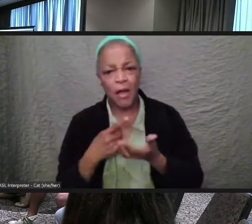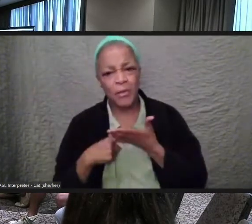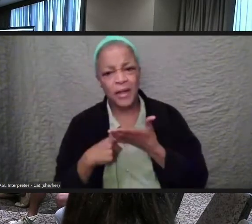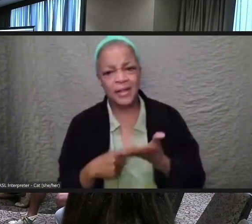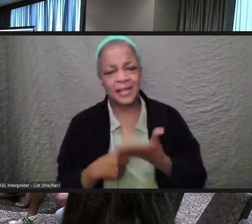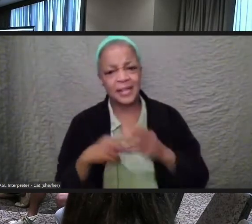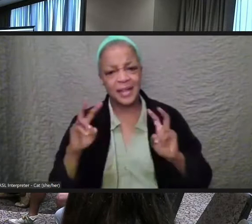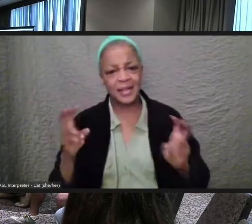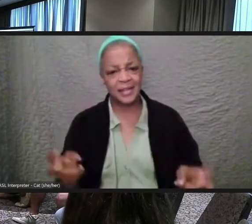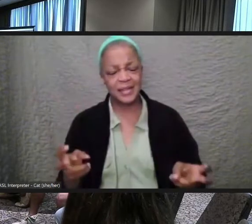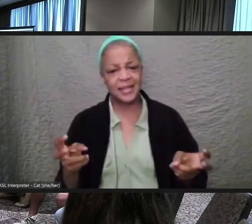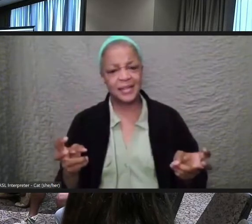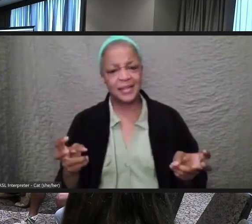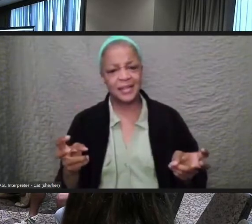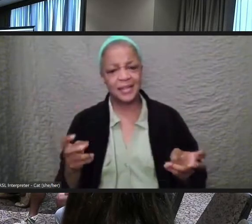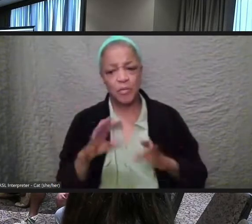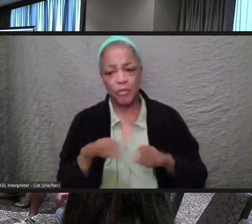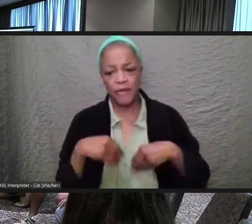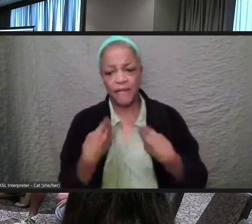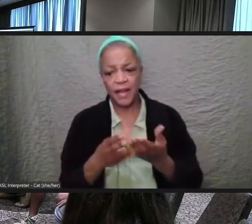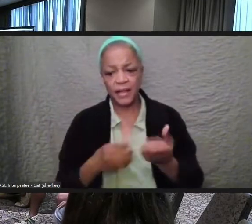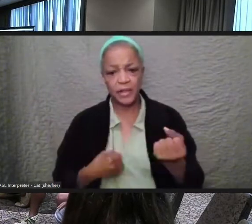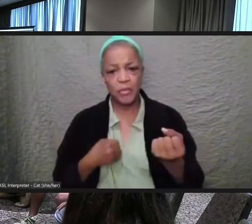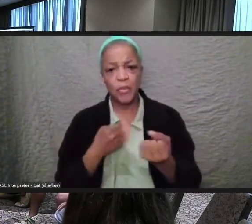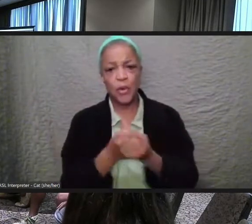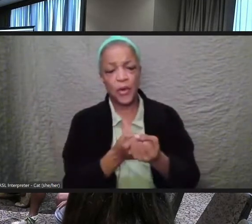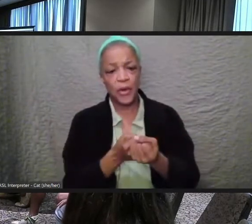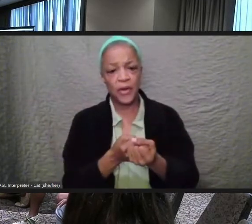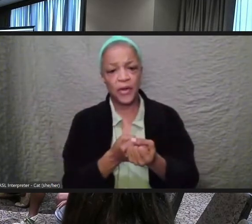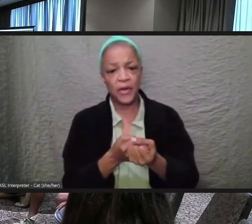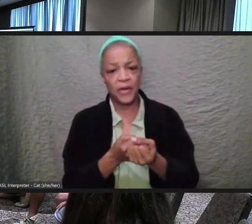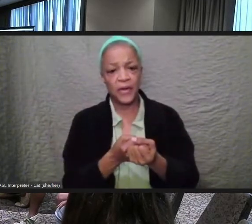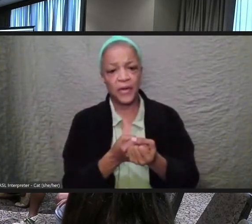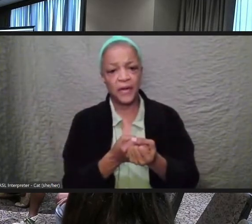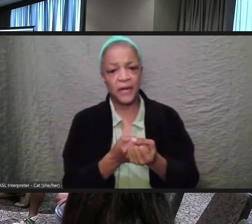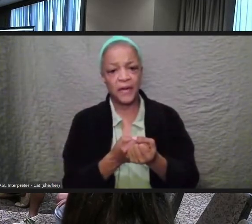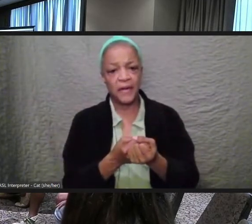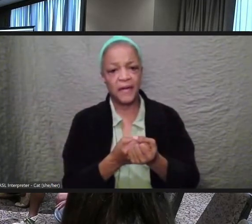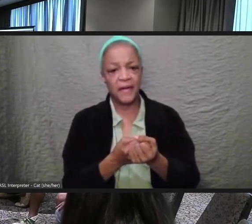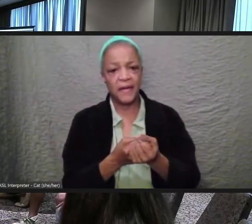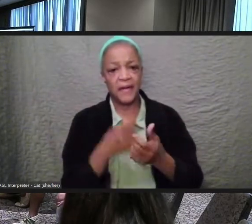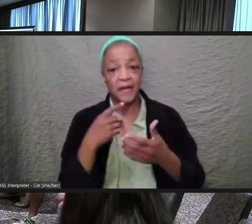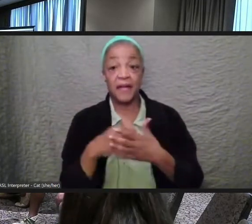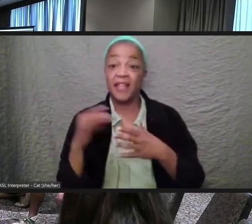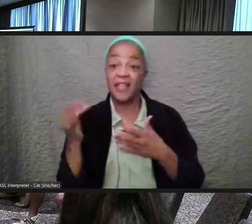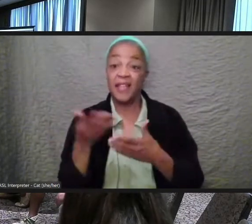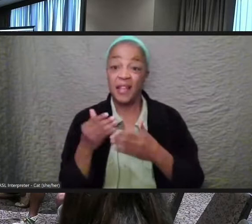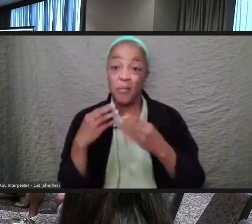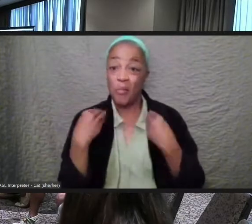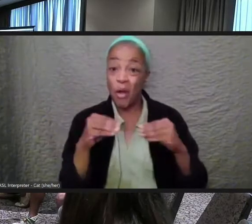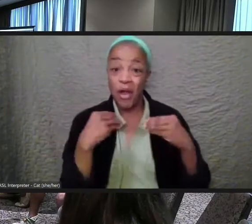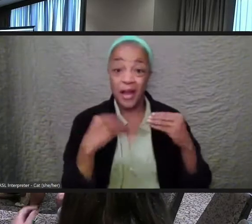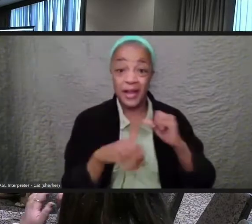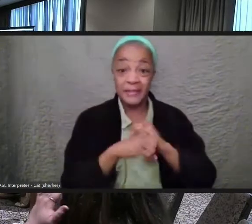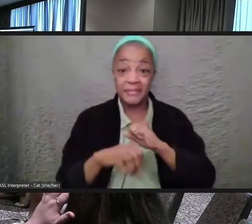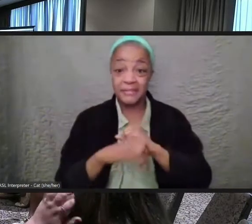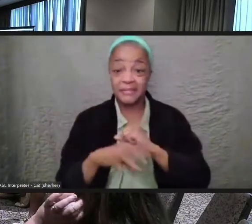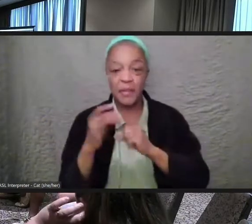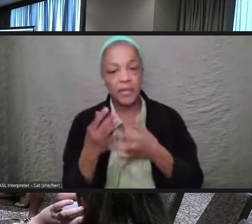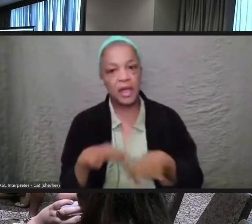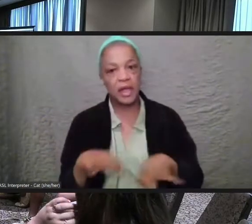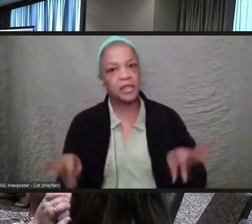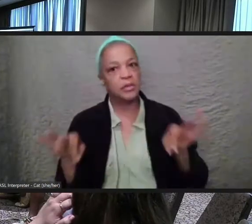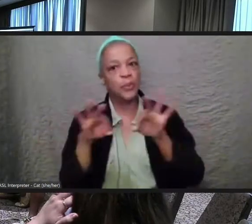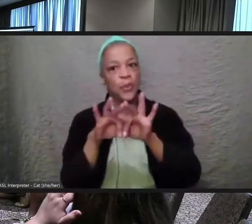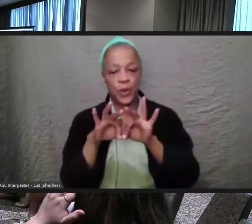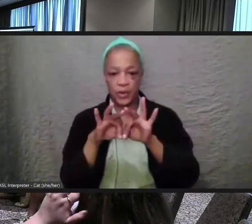and, you know, provide support? And things like marketing is something that I feel